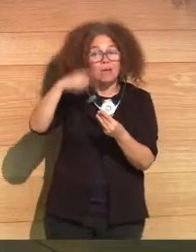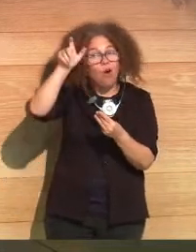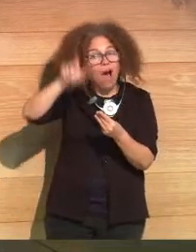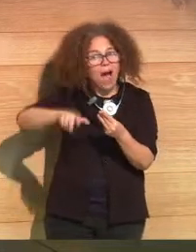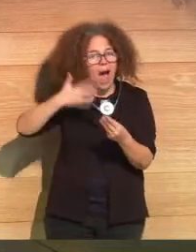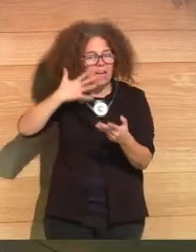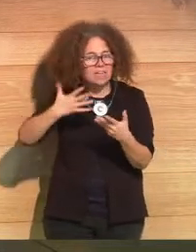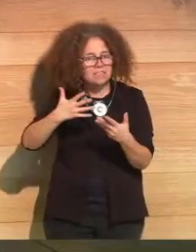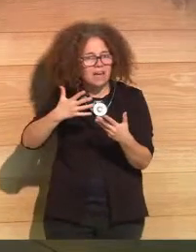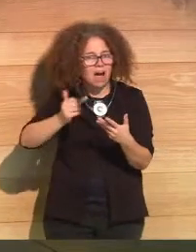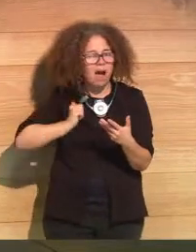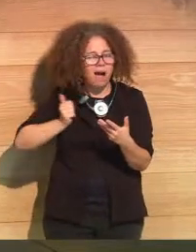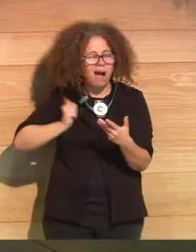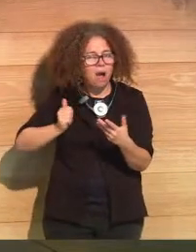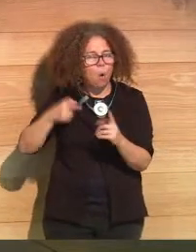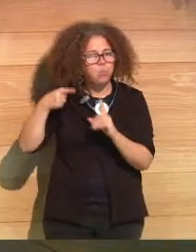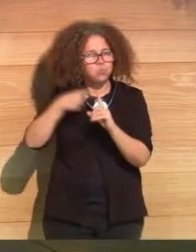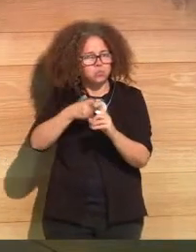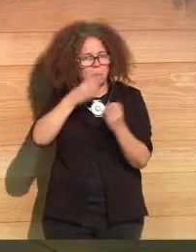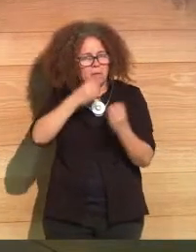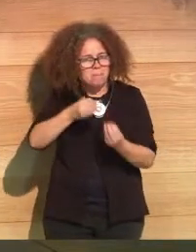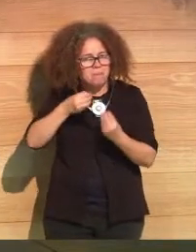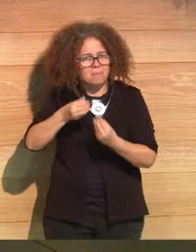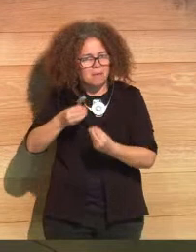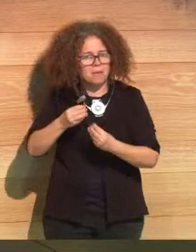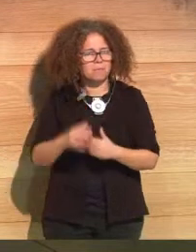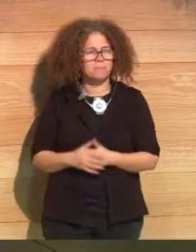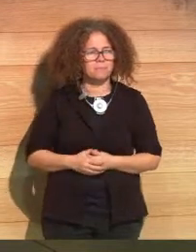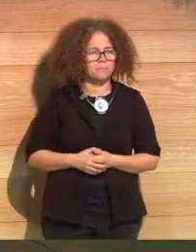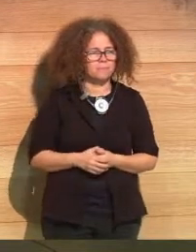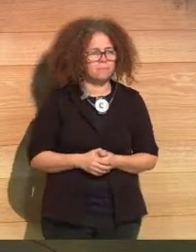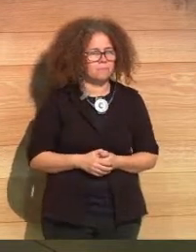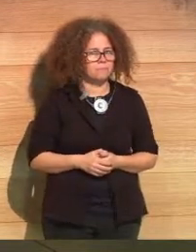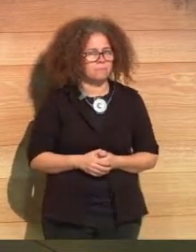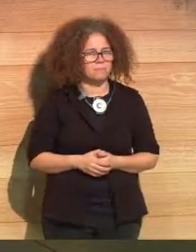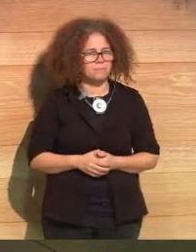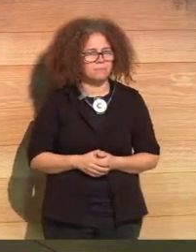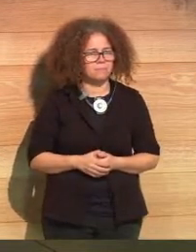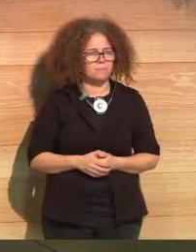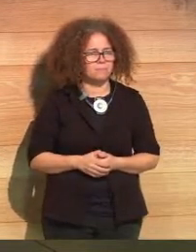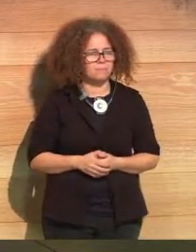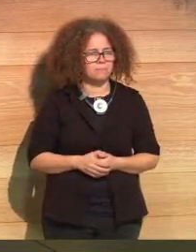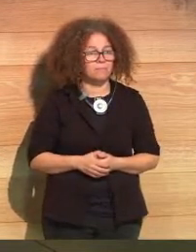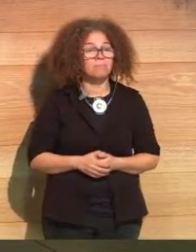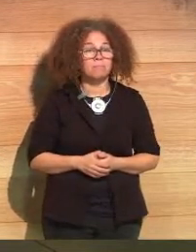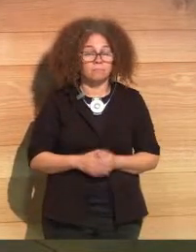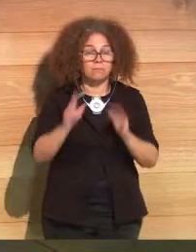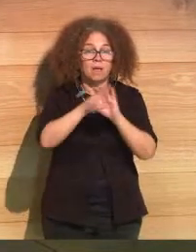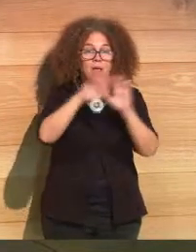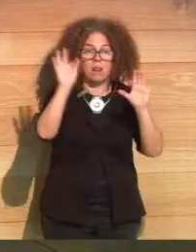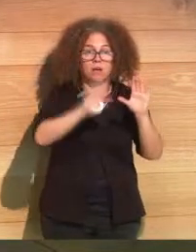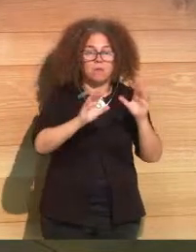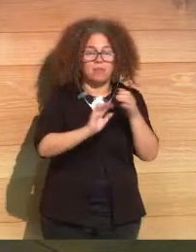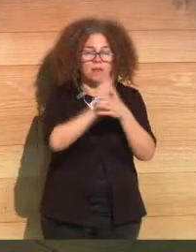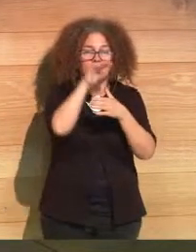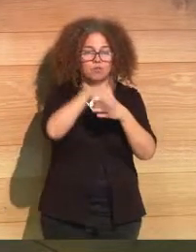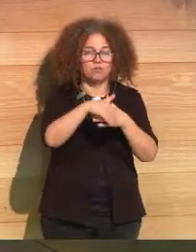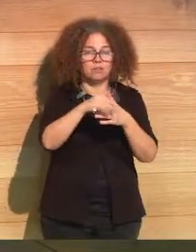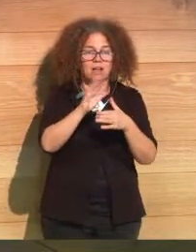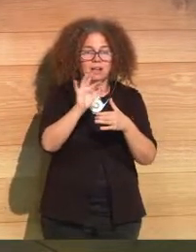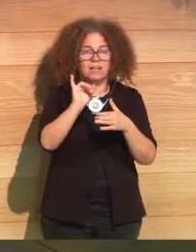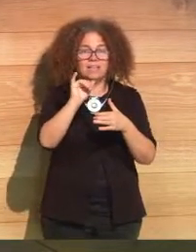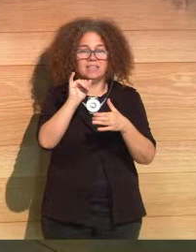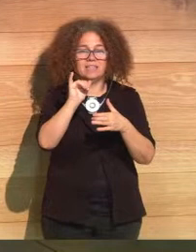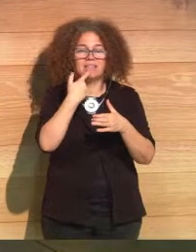of this Icelandic volcano, you have Fuji. So we were invited, was it 2013?